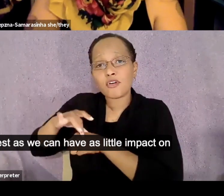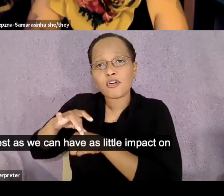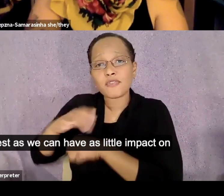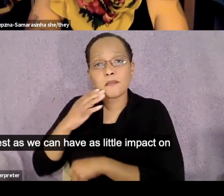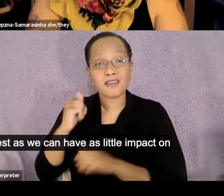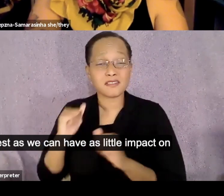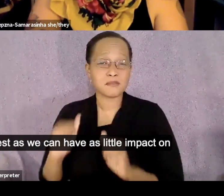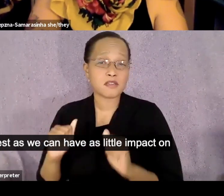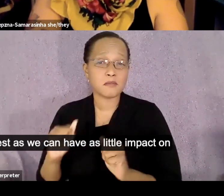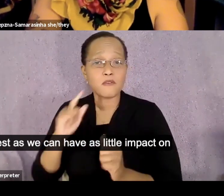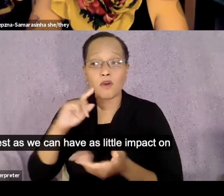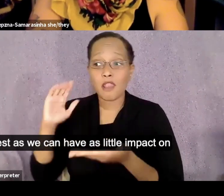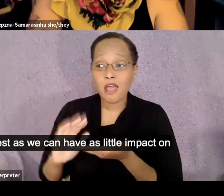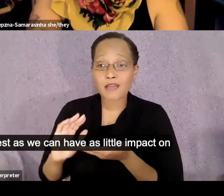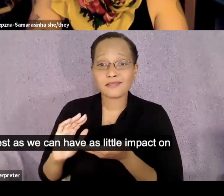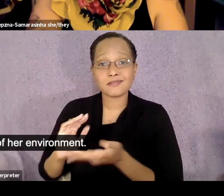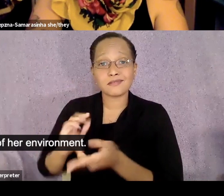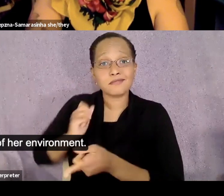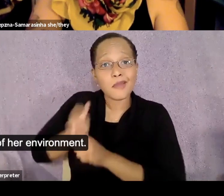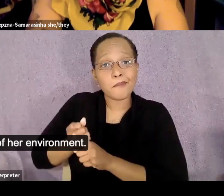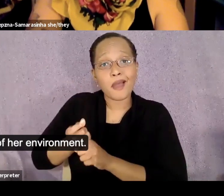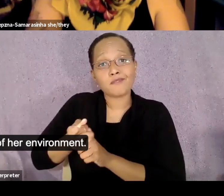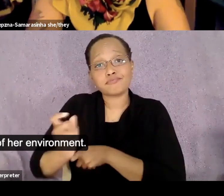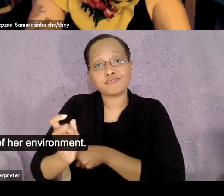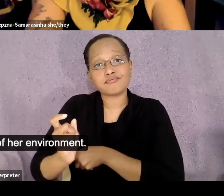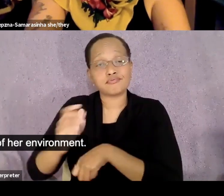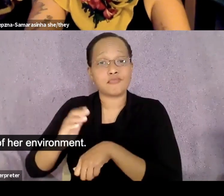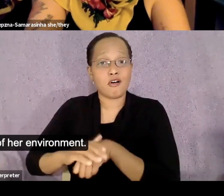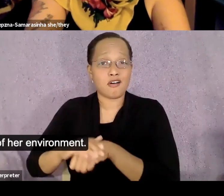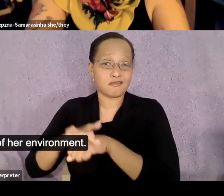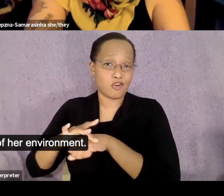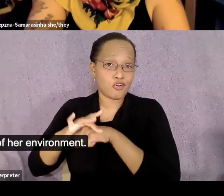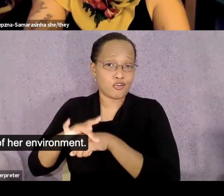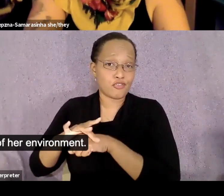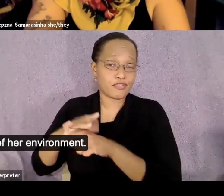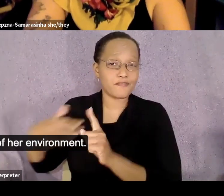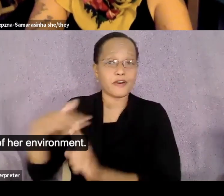impact on, all of her environments